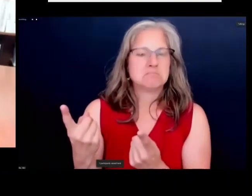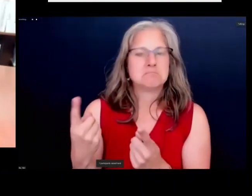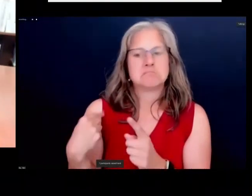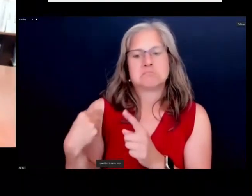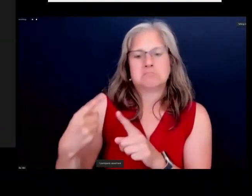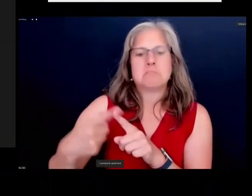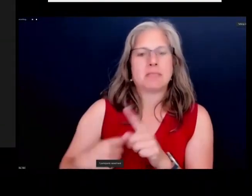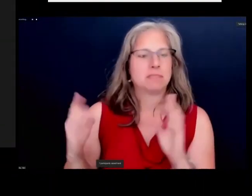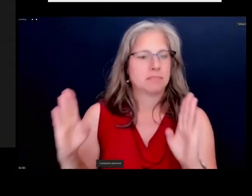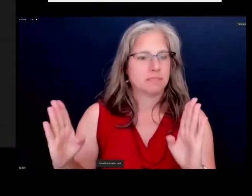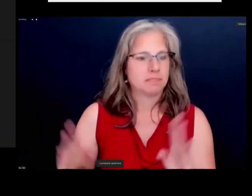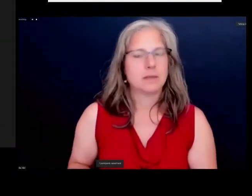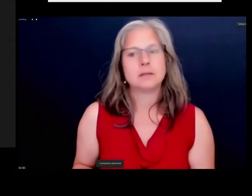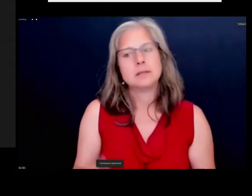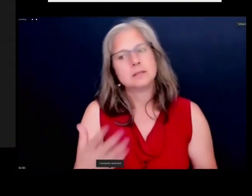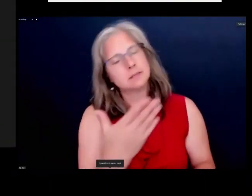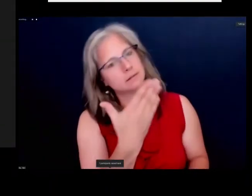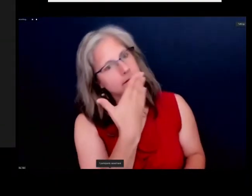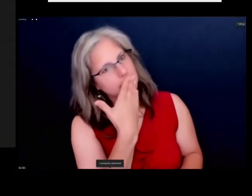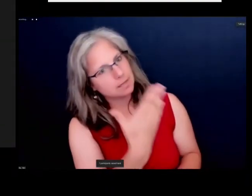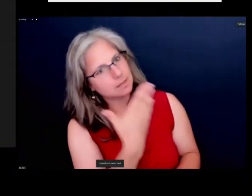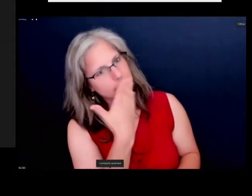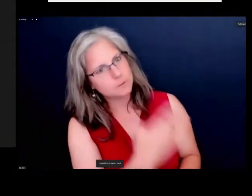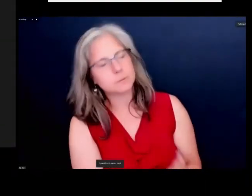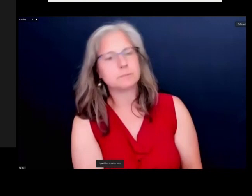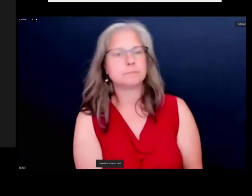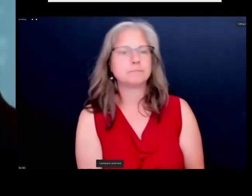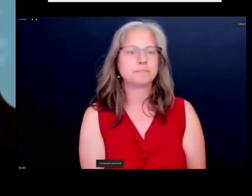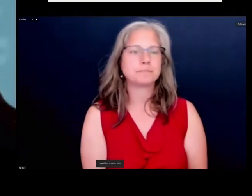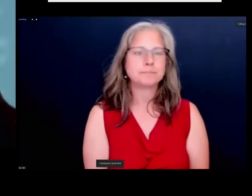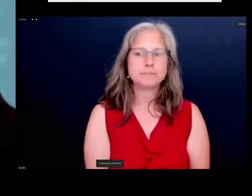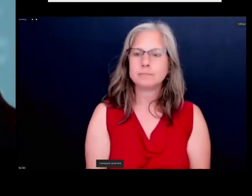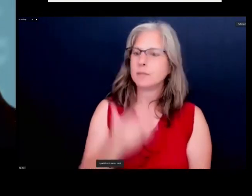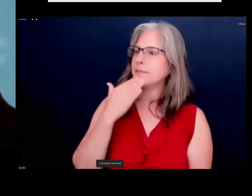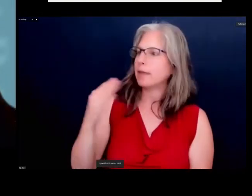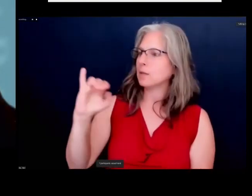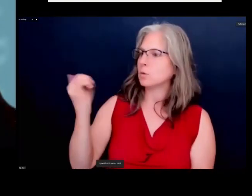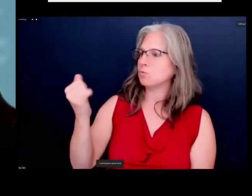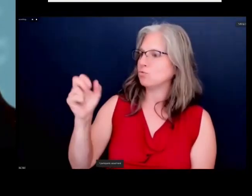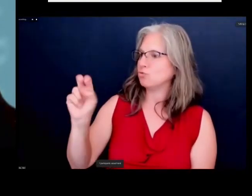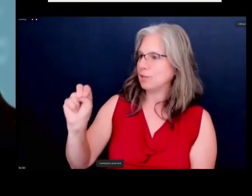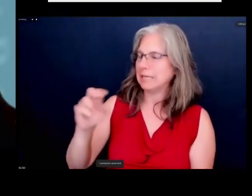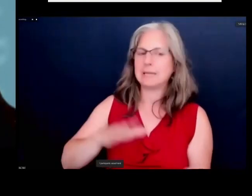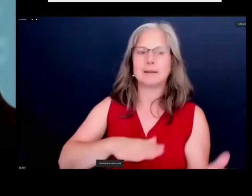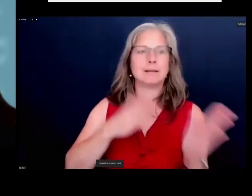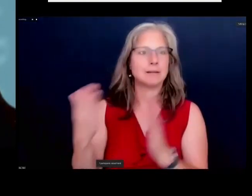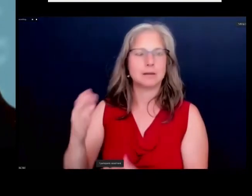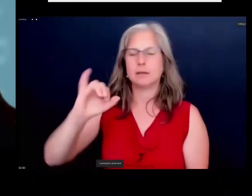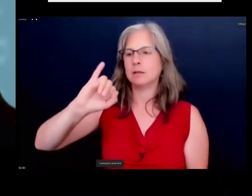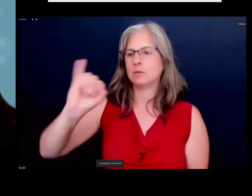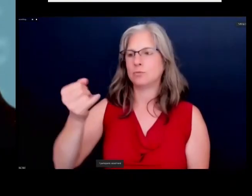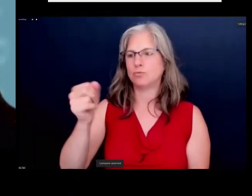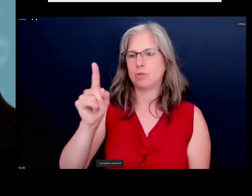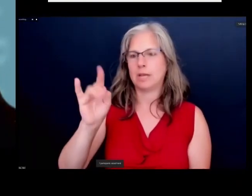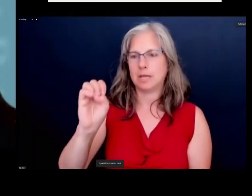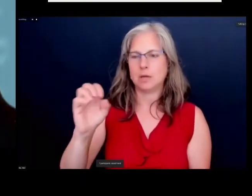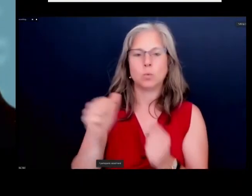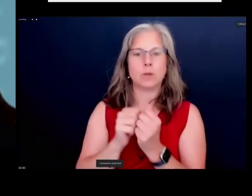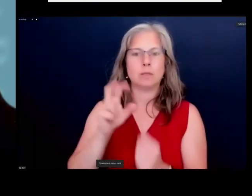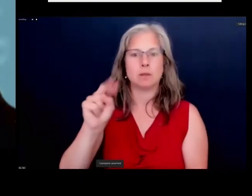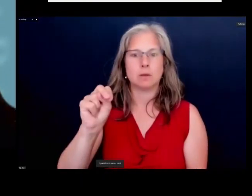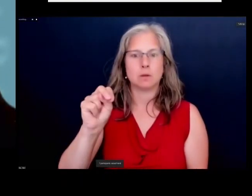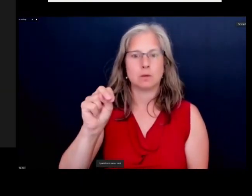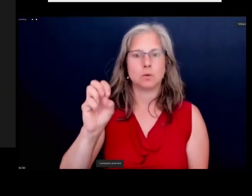month or so. Okay, terrific. Thank you, Mom. Thank you, Jean. And now we're going to Jade with News